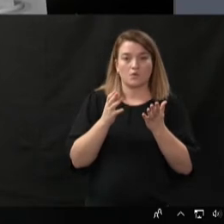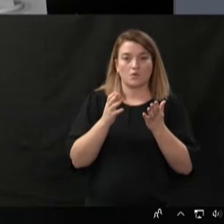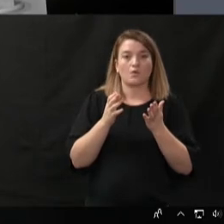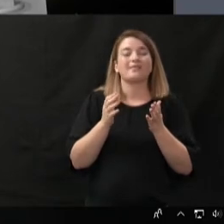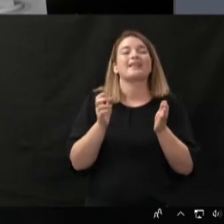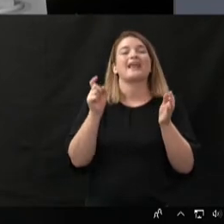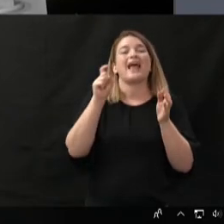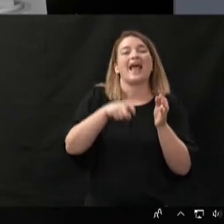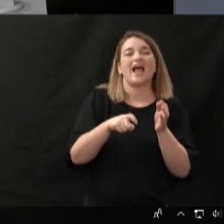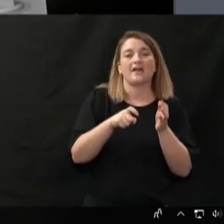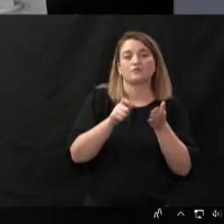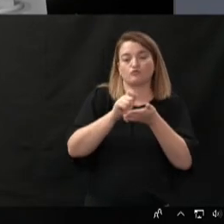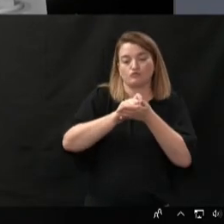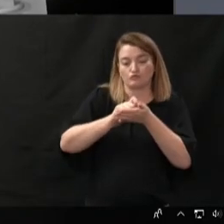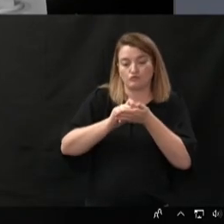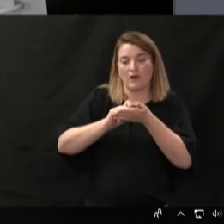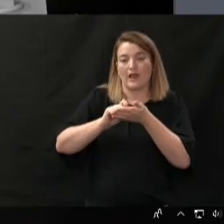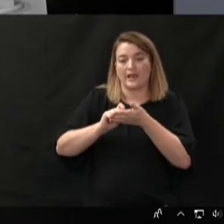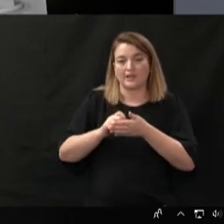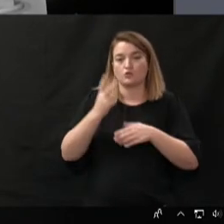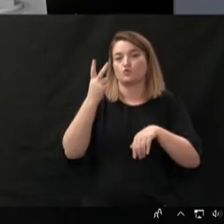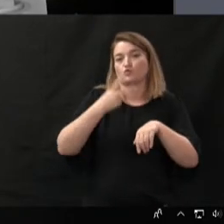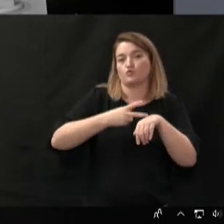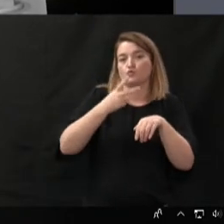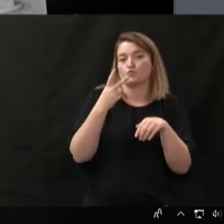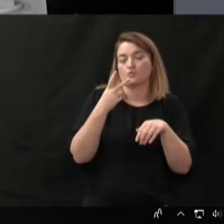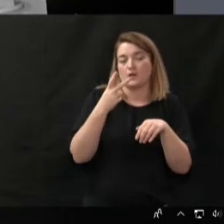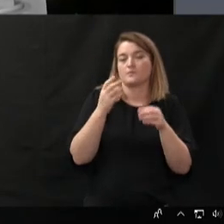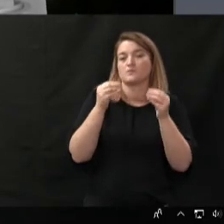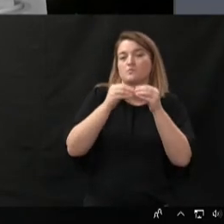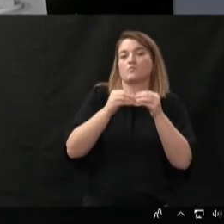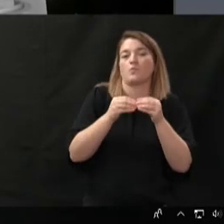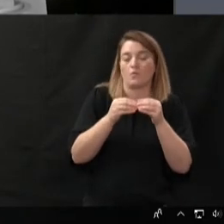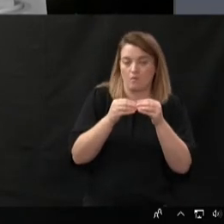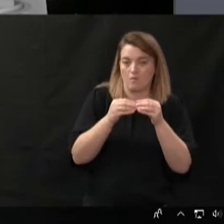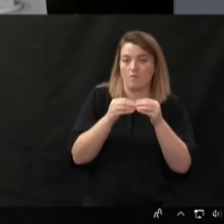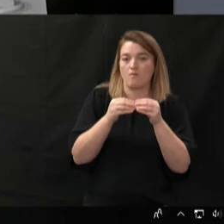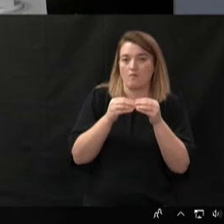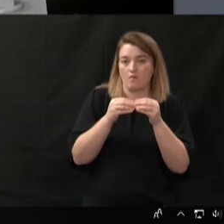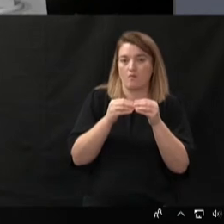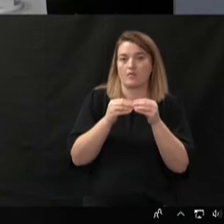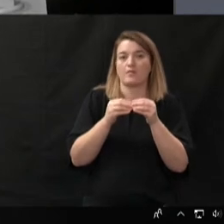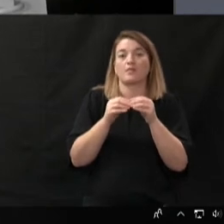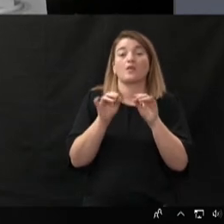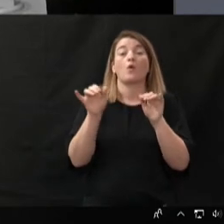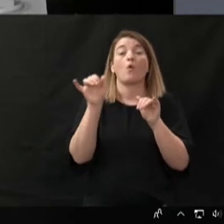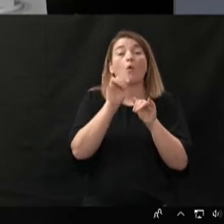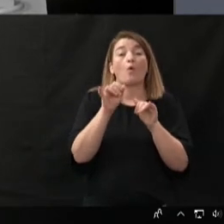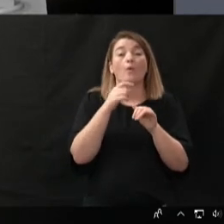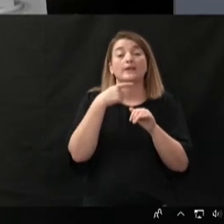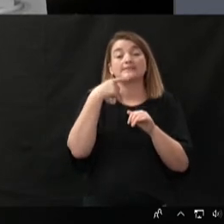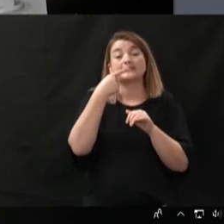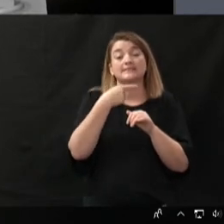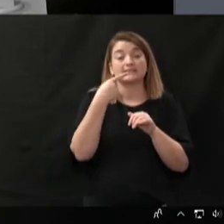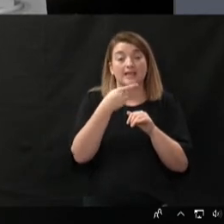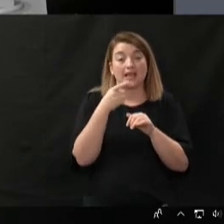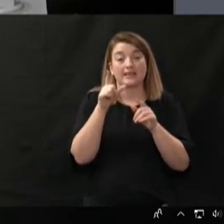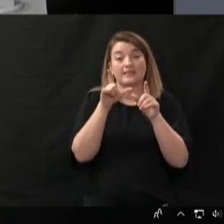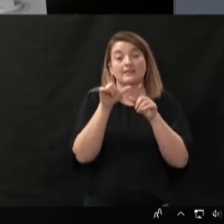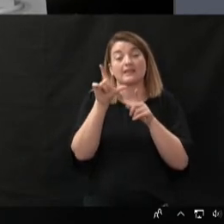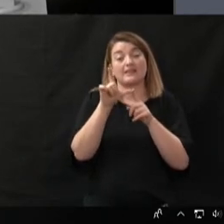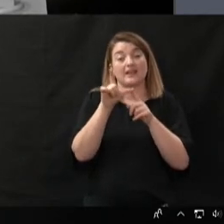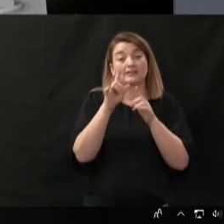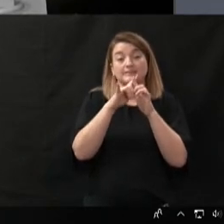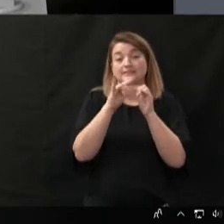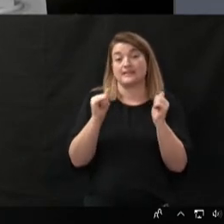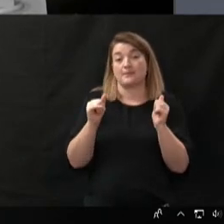times. And they always say the letters as they write them. And then I often will ask the students, close your